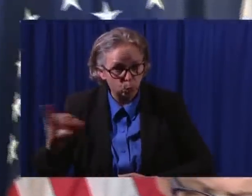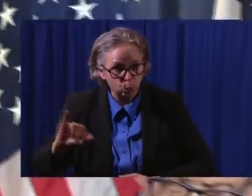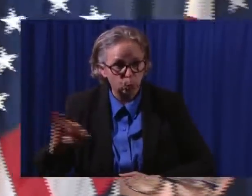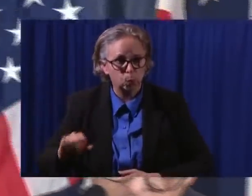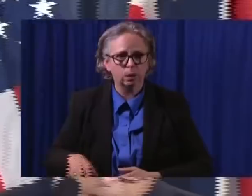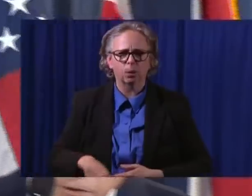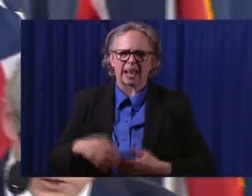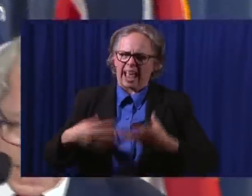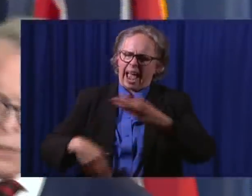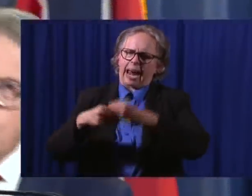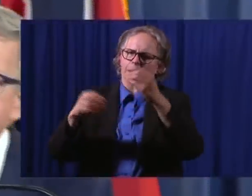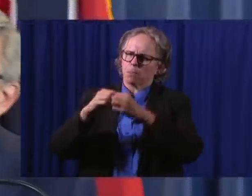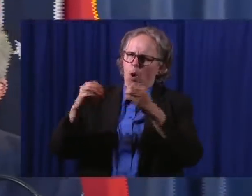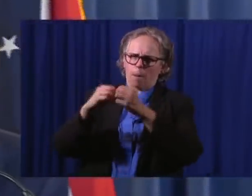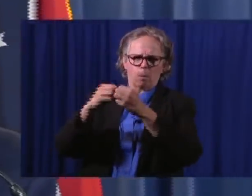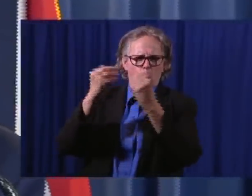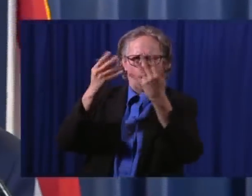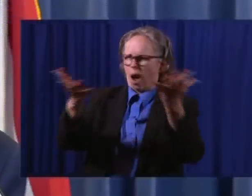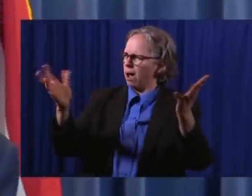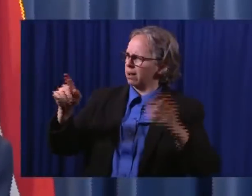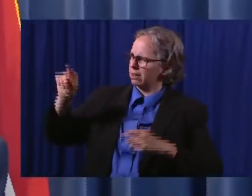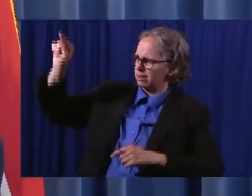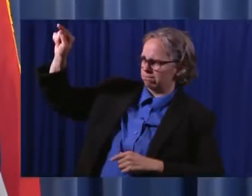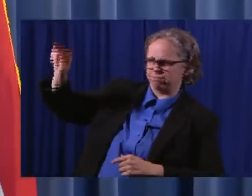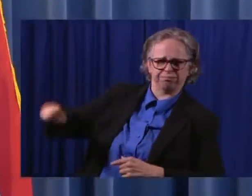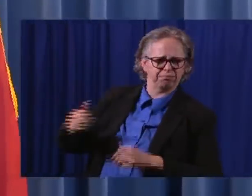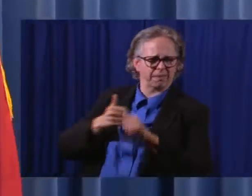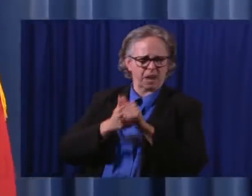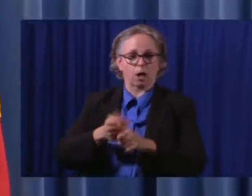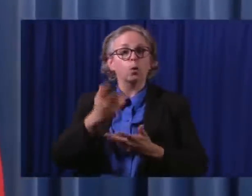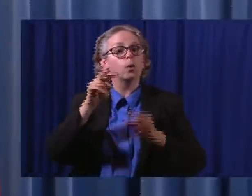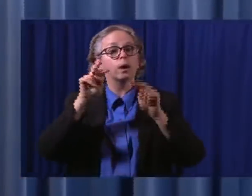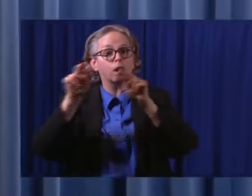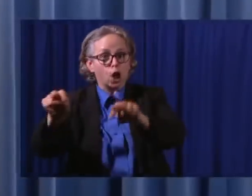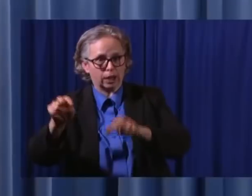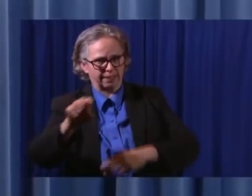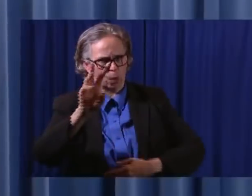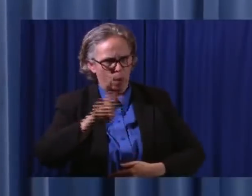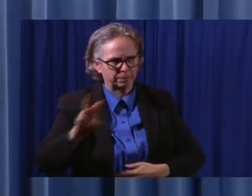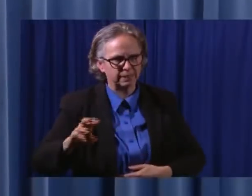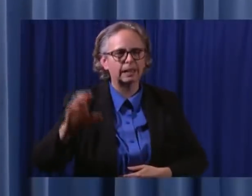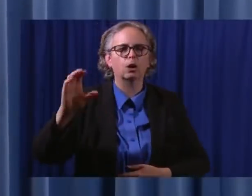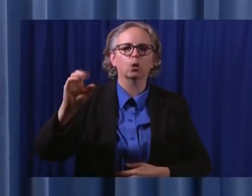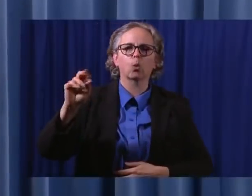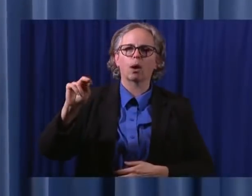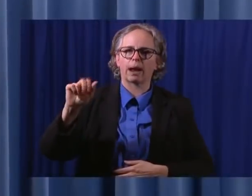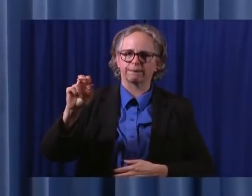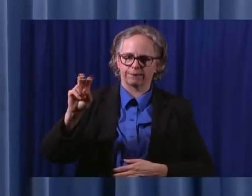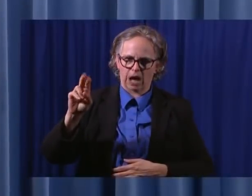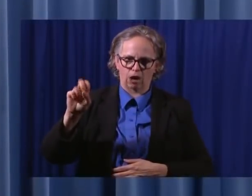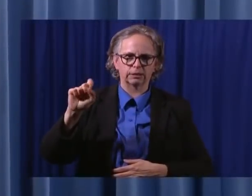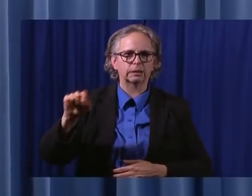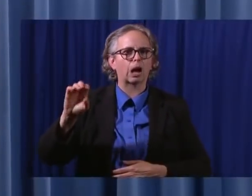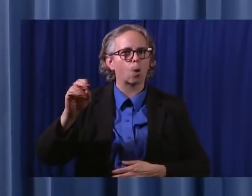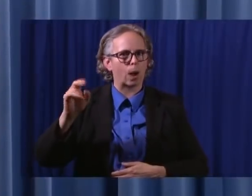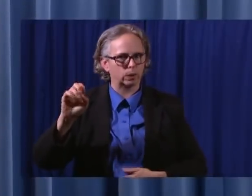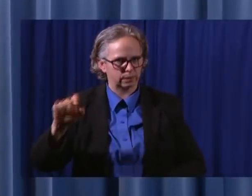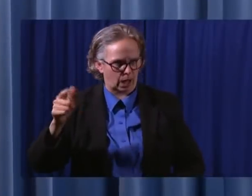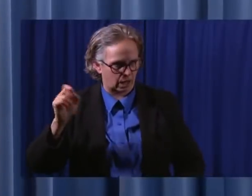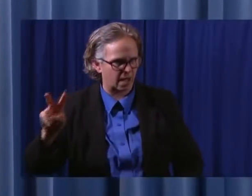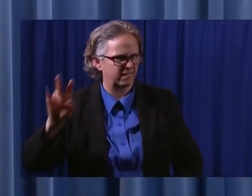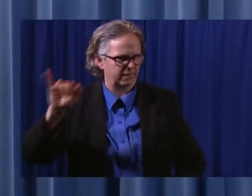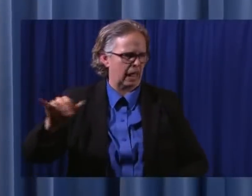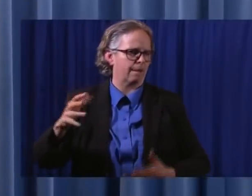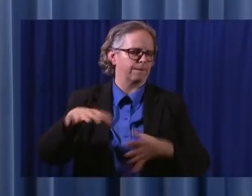so visit coronavirus.ohio.gov for the most accurate information. At these pop-up